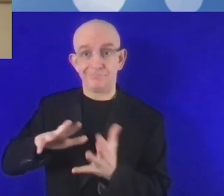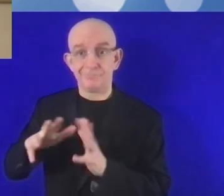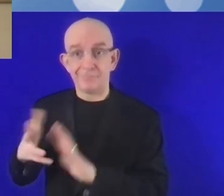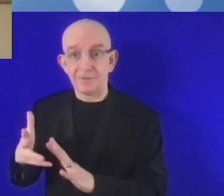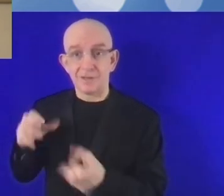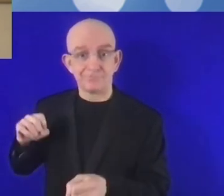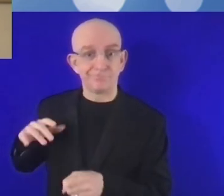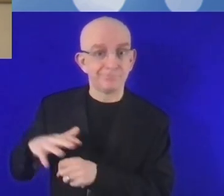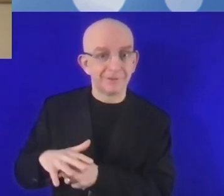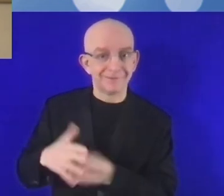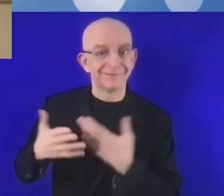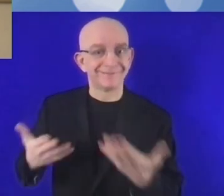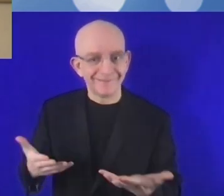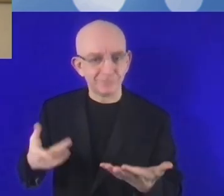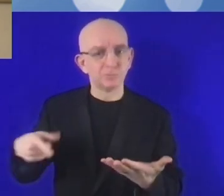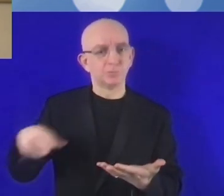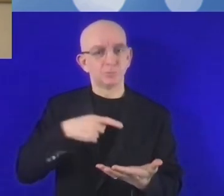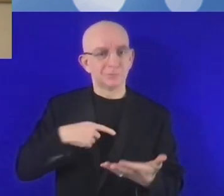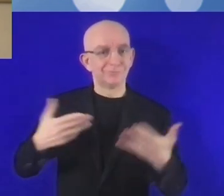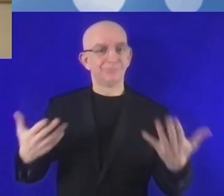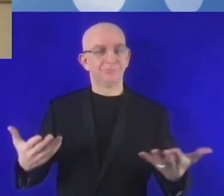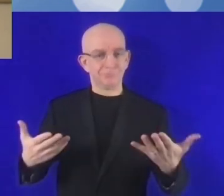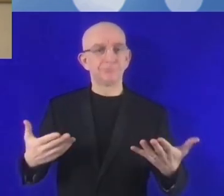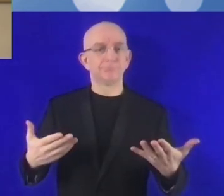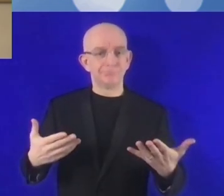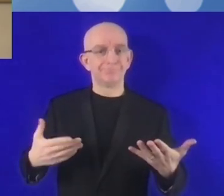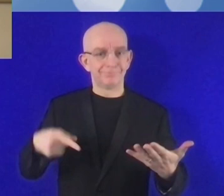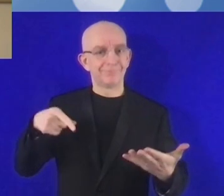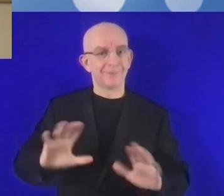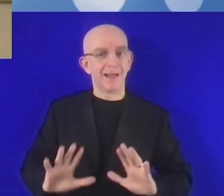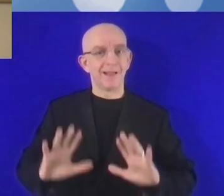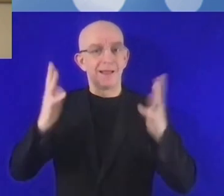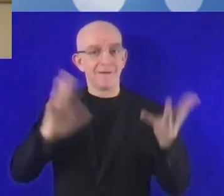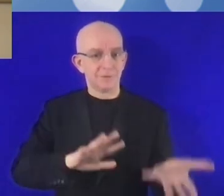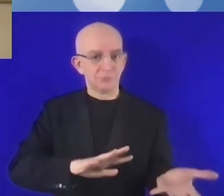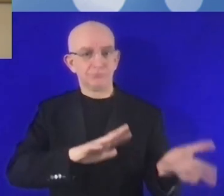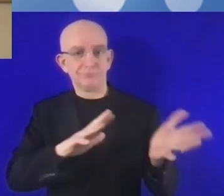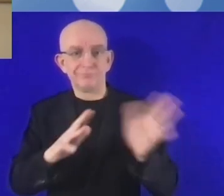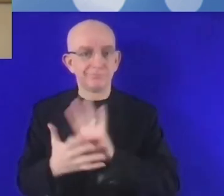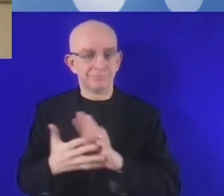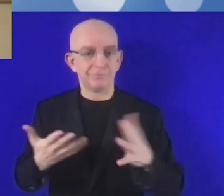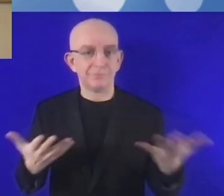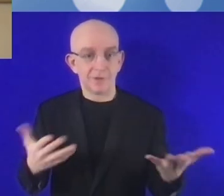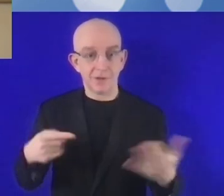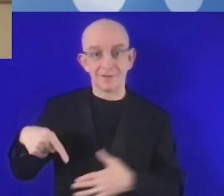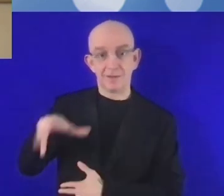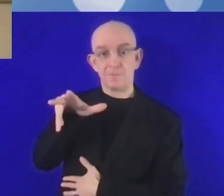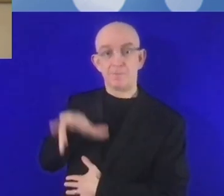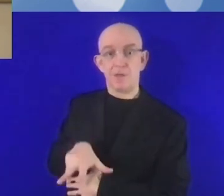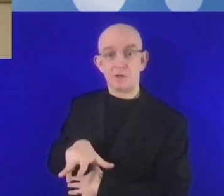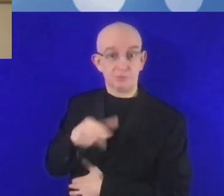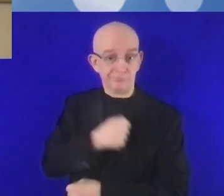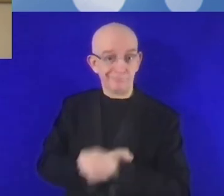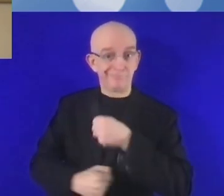clear divide about those who have and those who don't have. Those who have and don't have access to the internet. We saw in